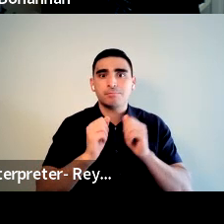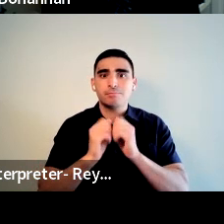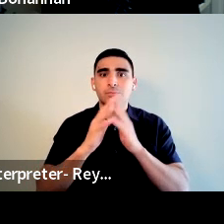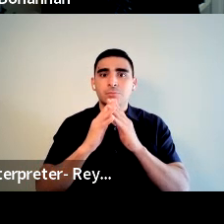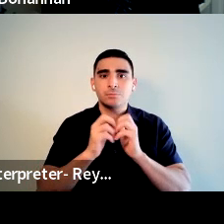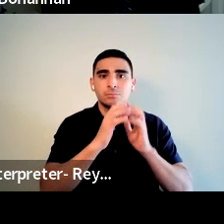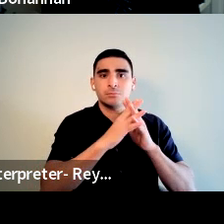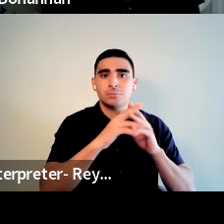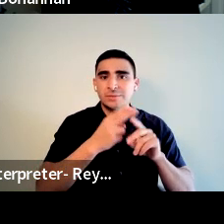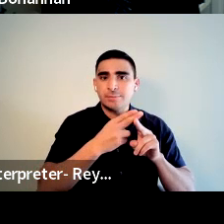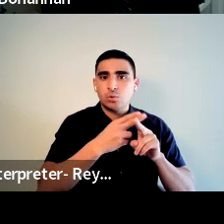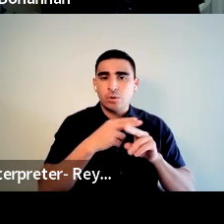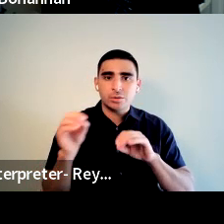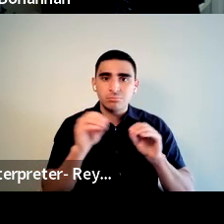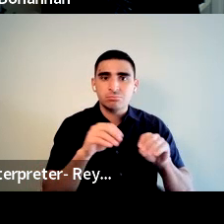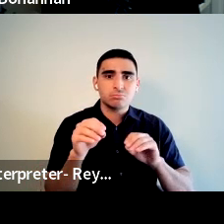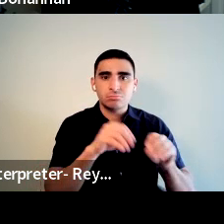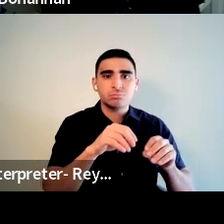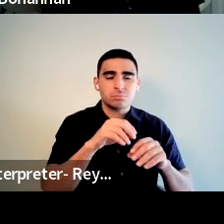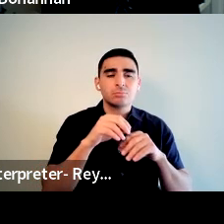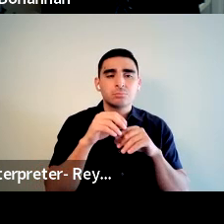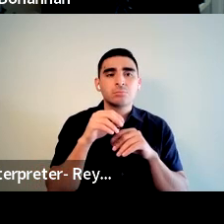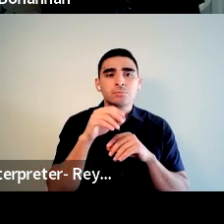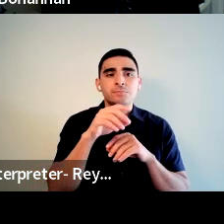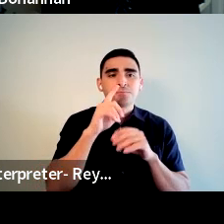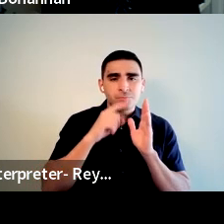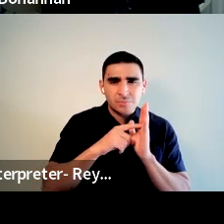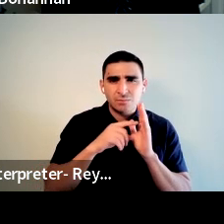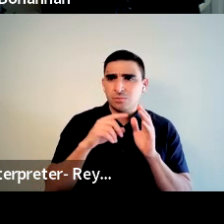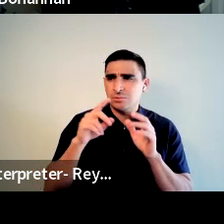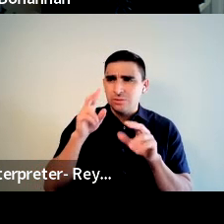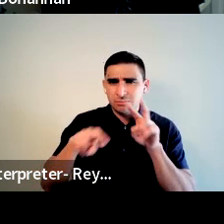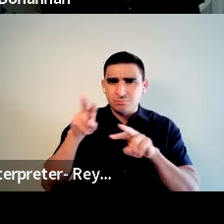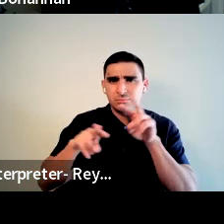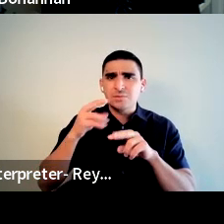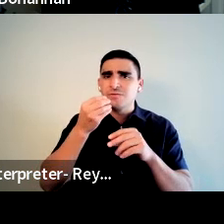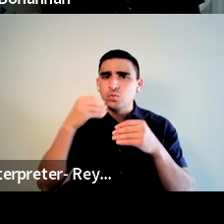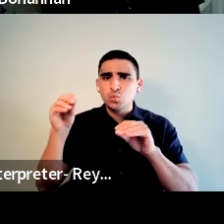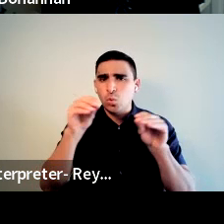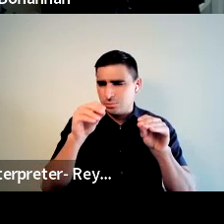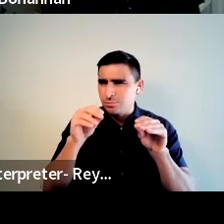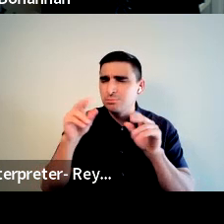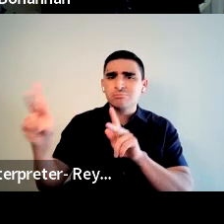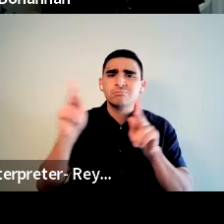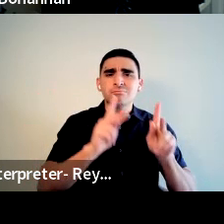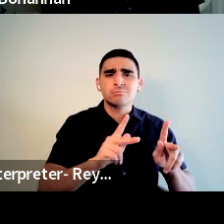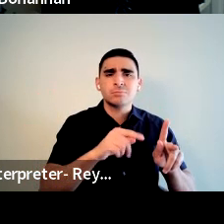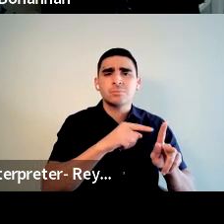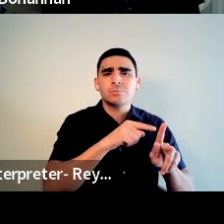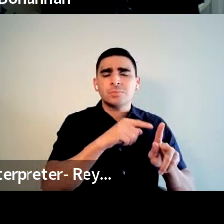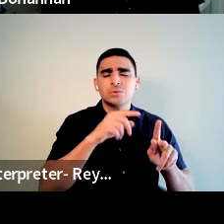look at how like retail stores have done that and apply that to mental health and social